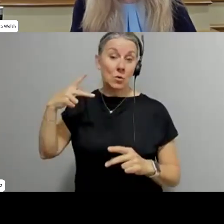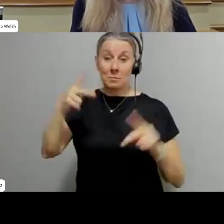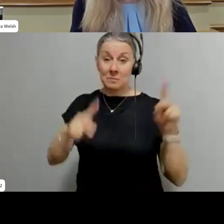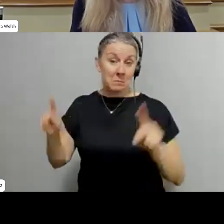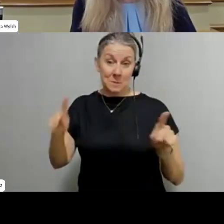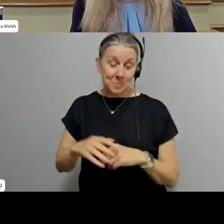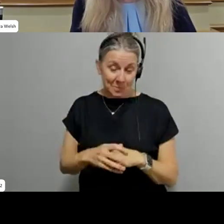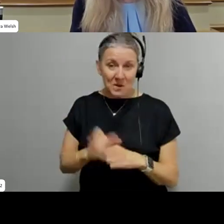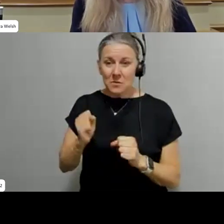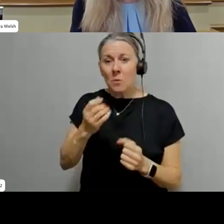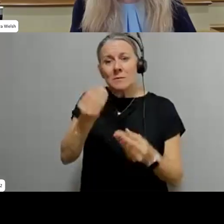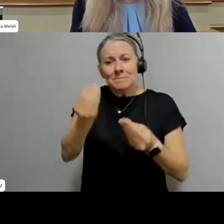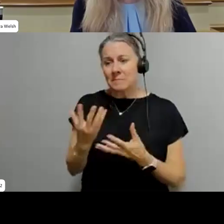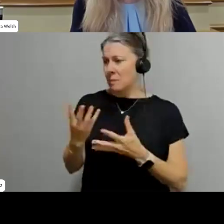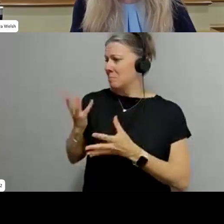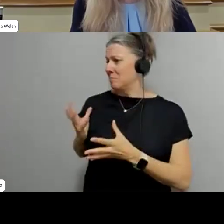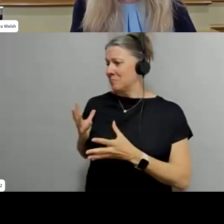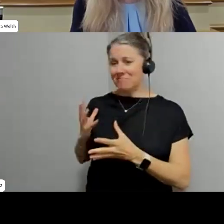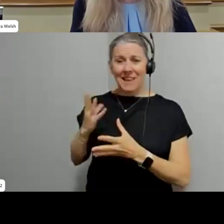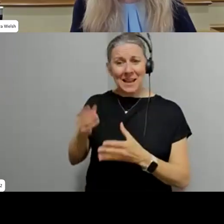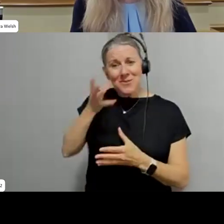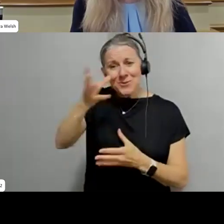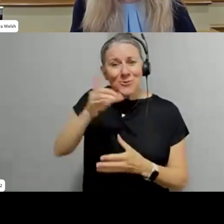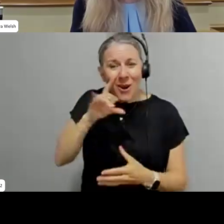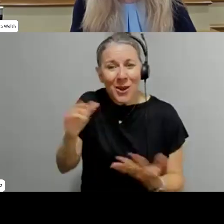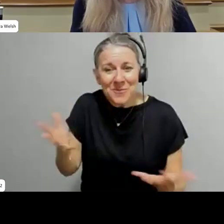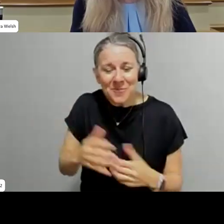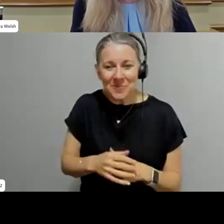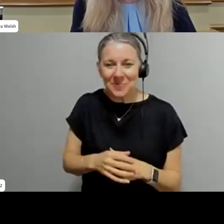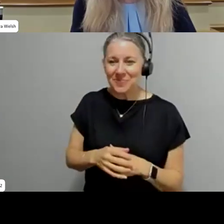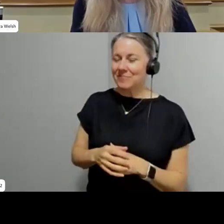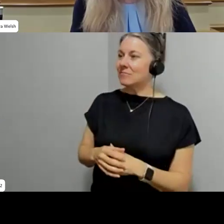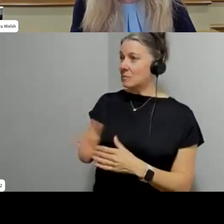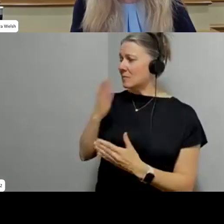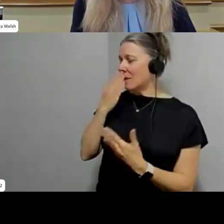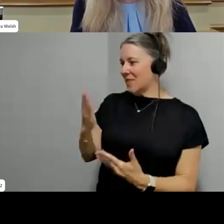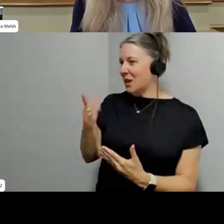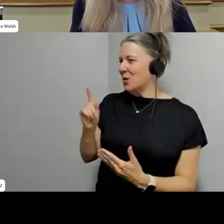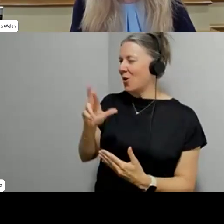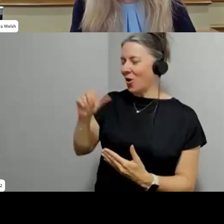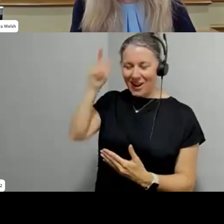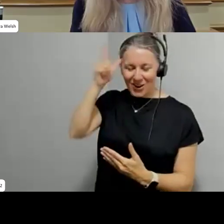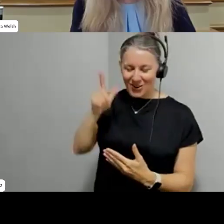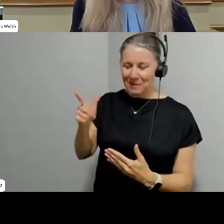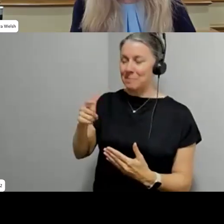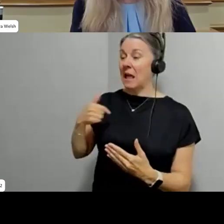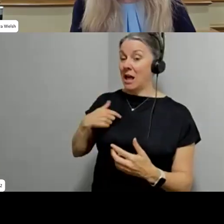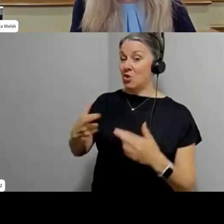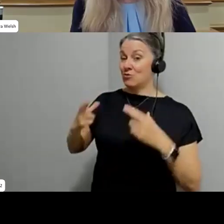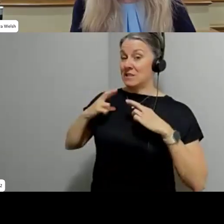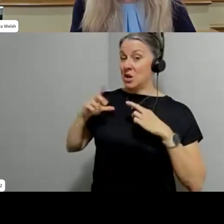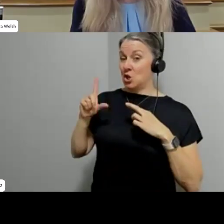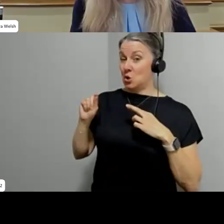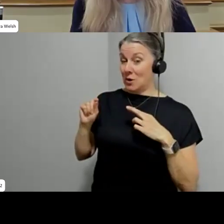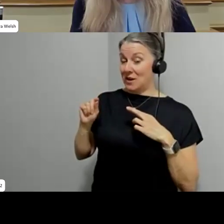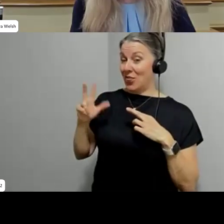what's in the future with you. Well, thanks, Laura. I came out of government. I retired in 2013 after 31